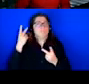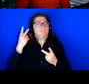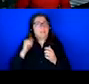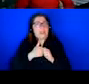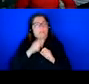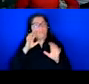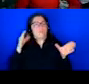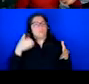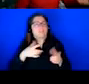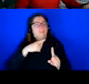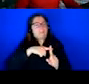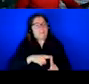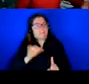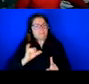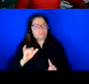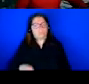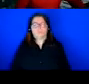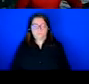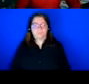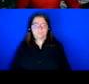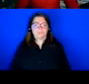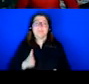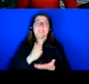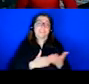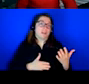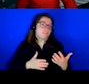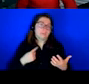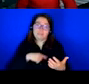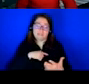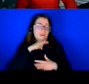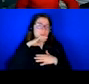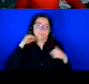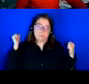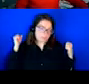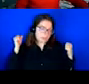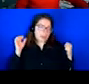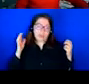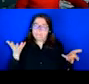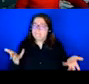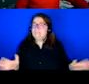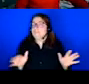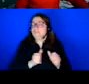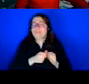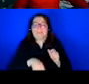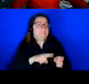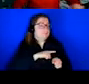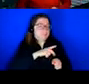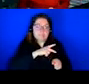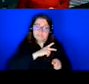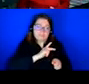as well. Like some of us are burned out and we're done with this field. And it could be a way to